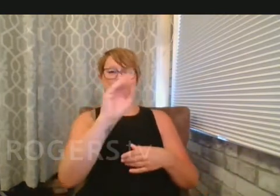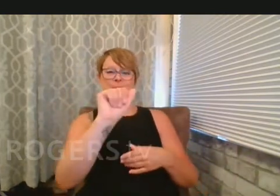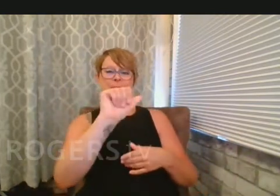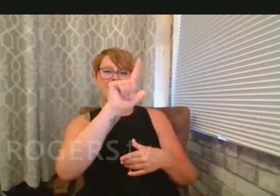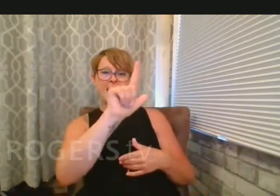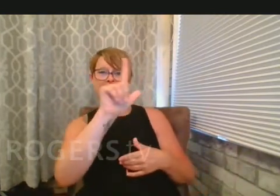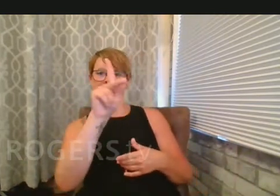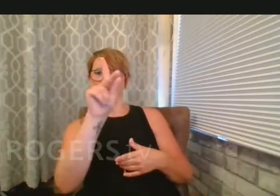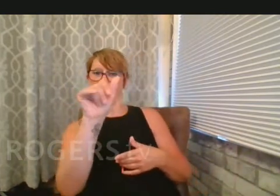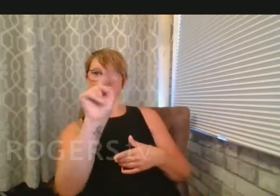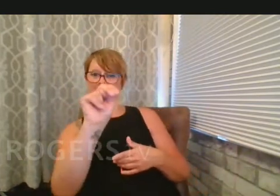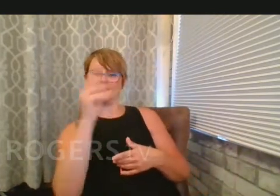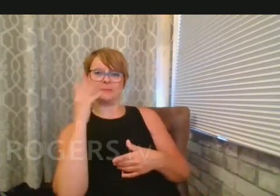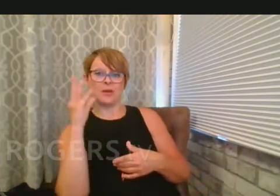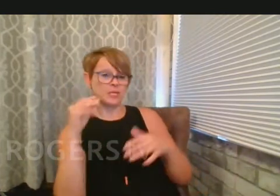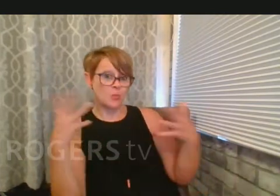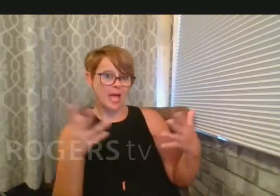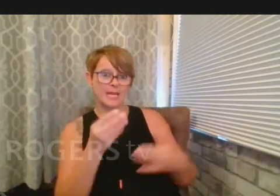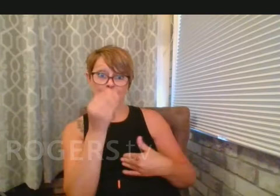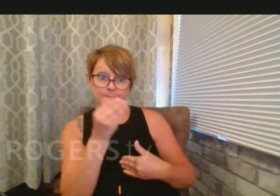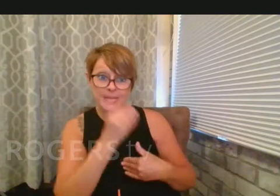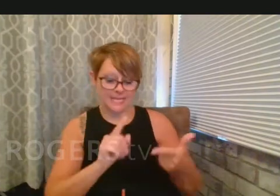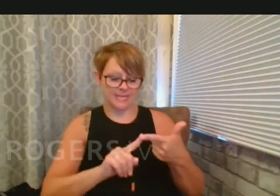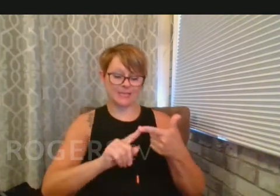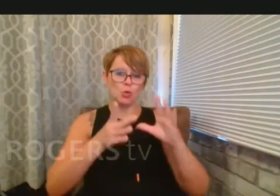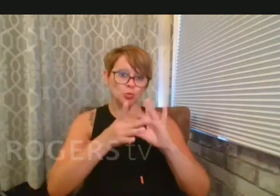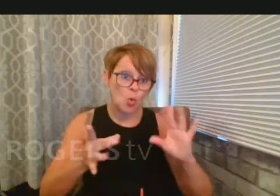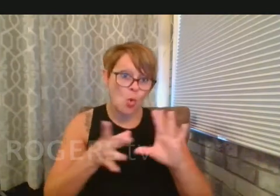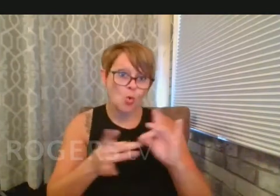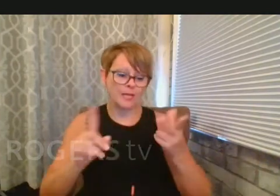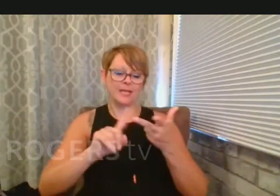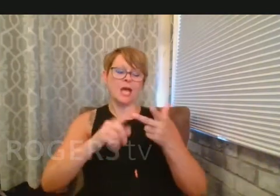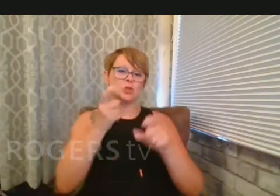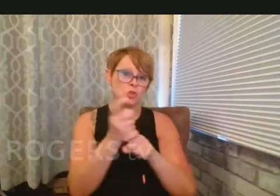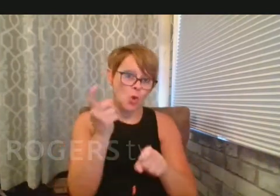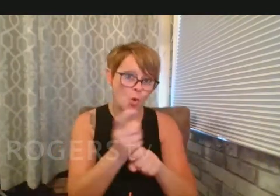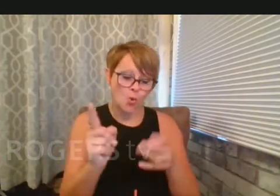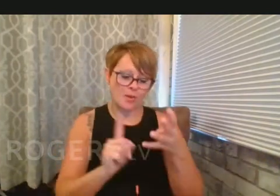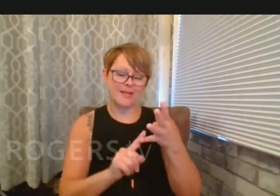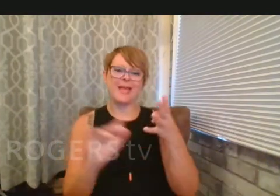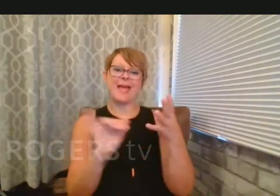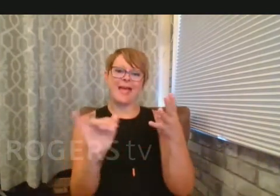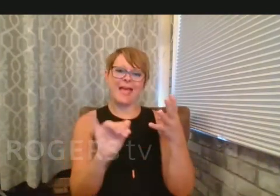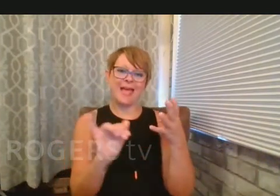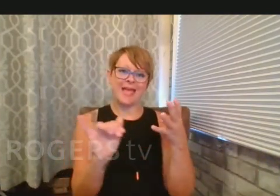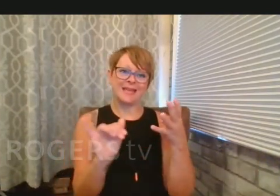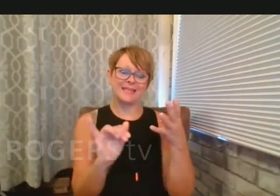a meal, a story, a joke, and a song. So when you come